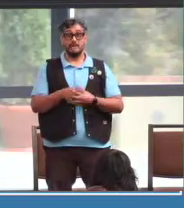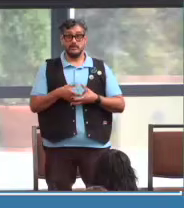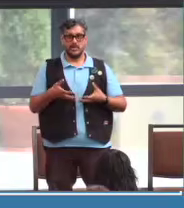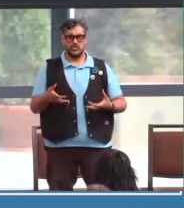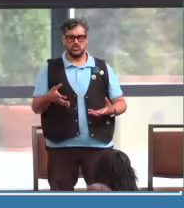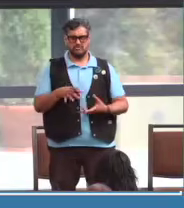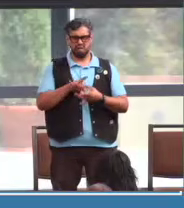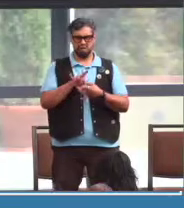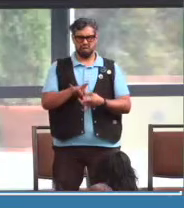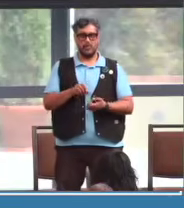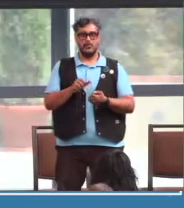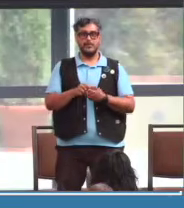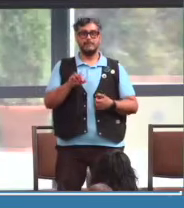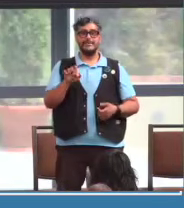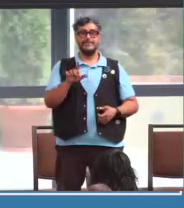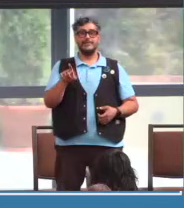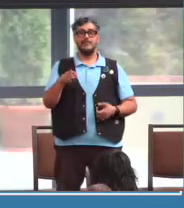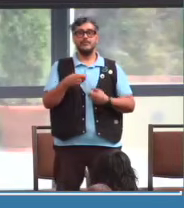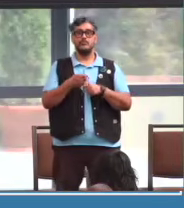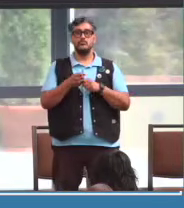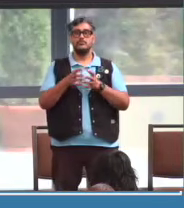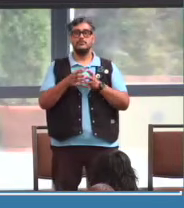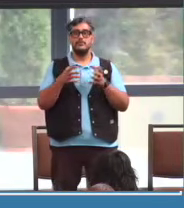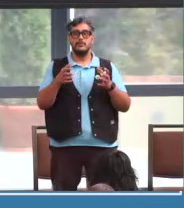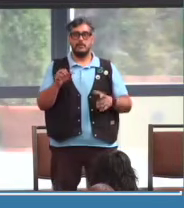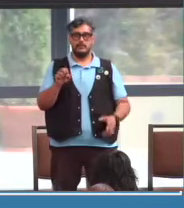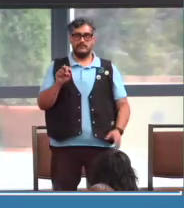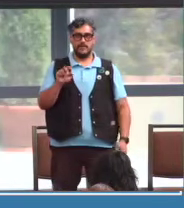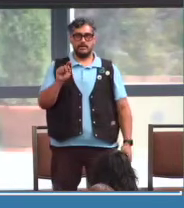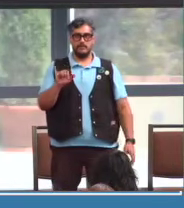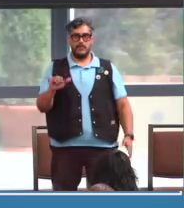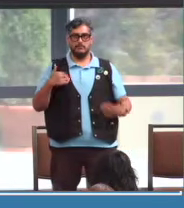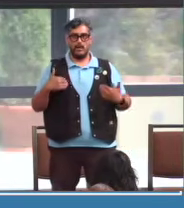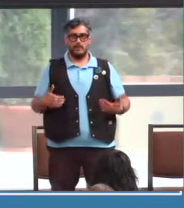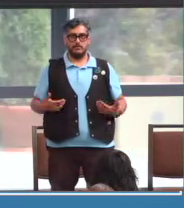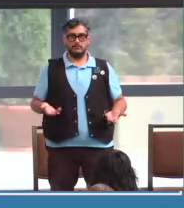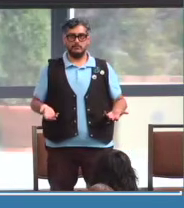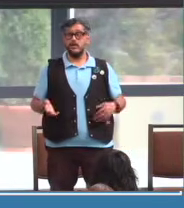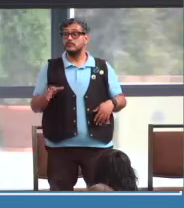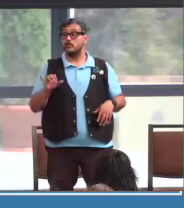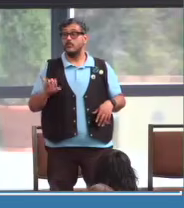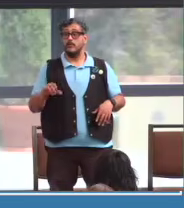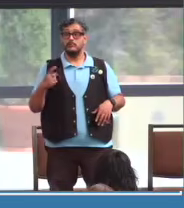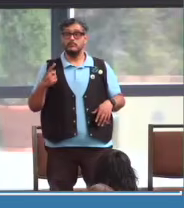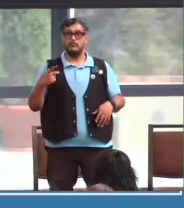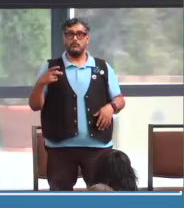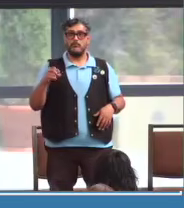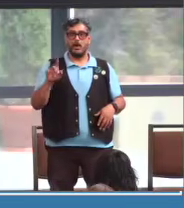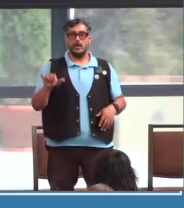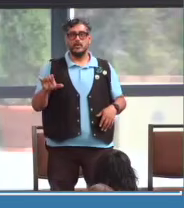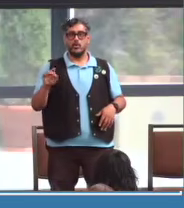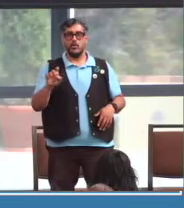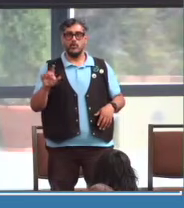as it pertains to B cells, is they produce a lot of antibodies. And so then at that point, you can get something called a polyclonal